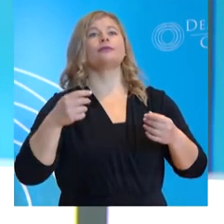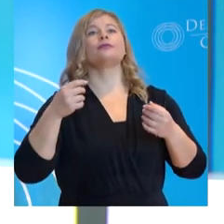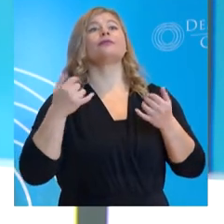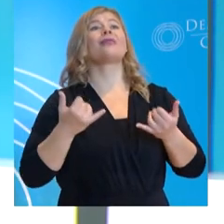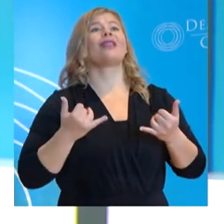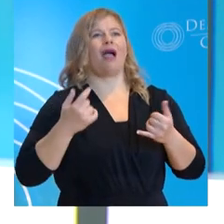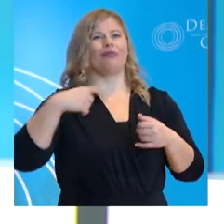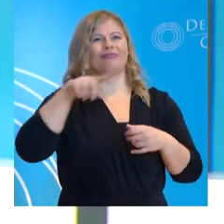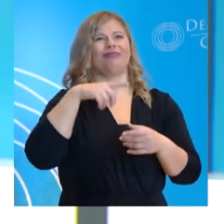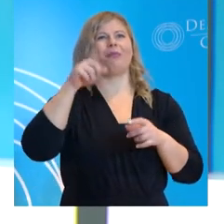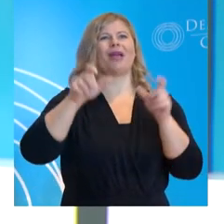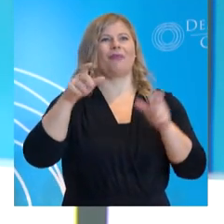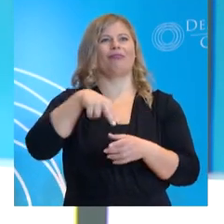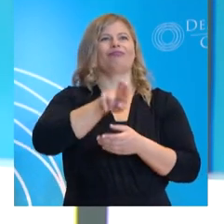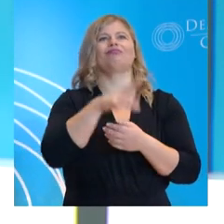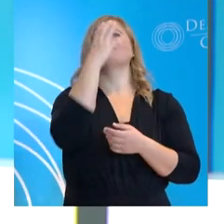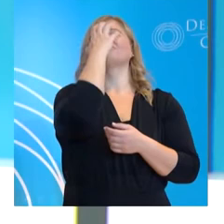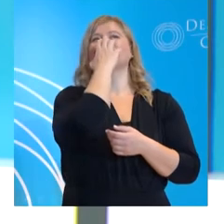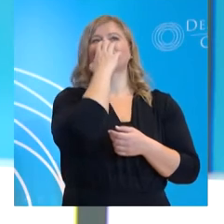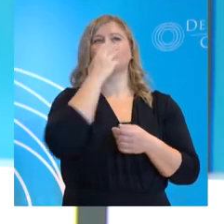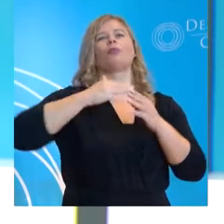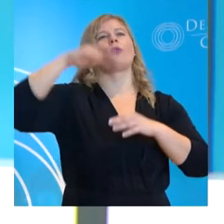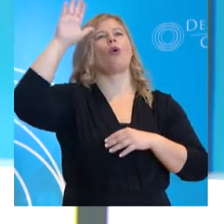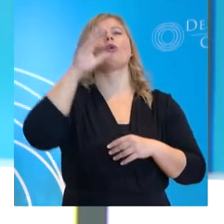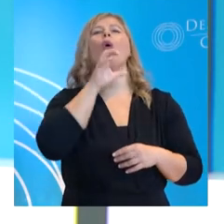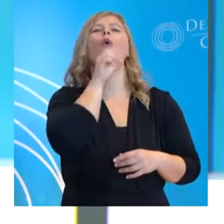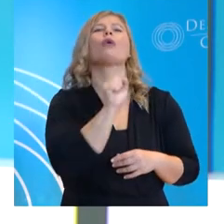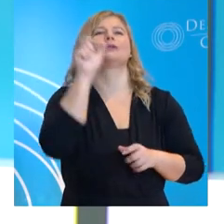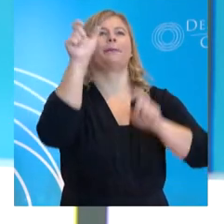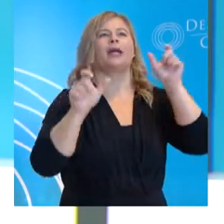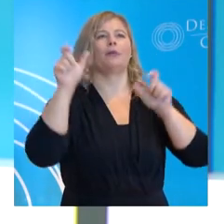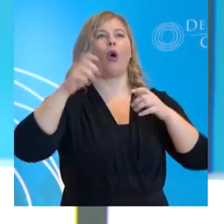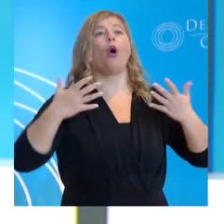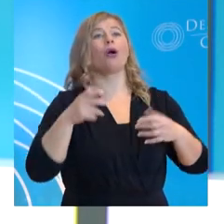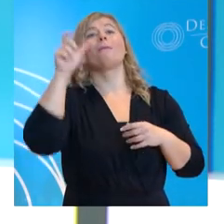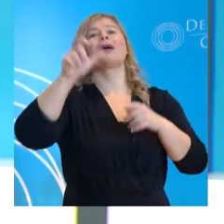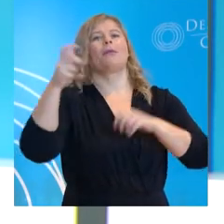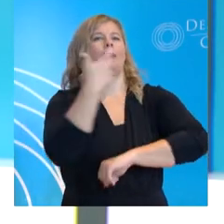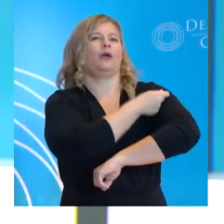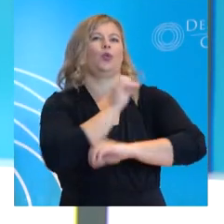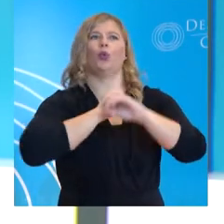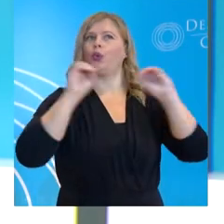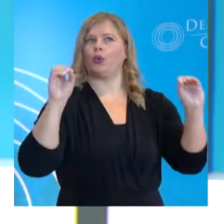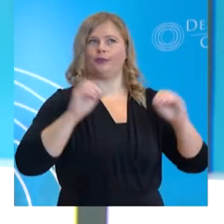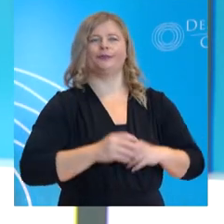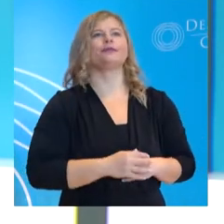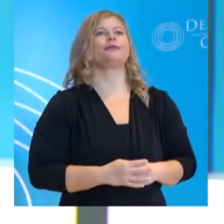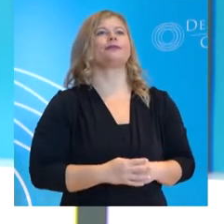More than 90% are unvaccinated. So people who are not vaccinated are really, they really